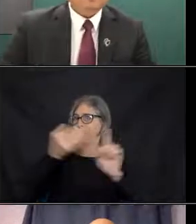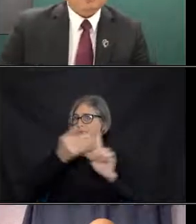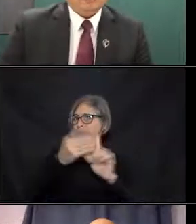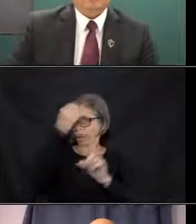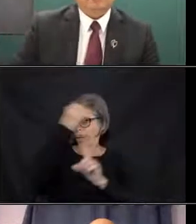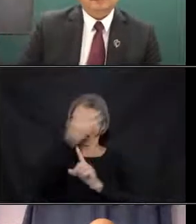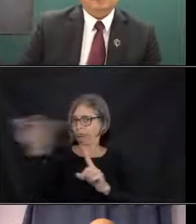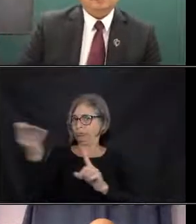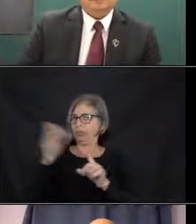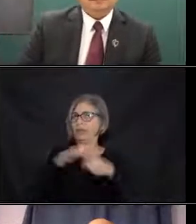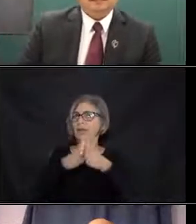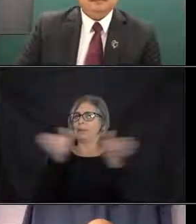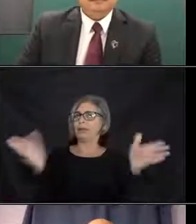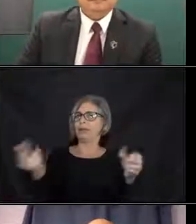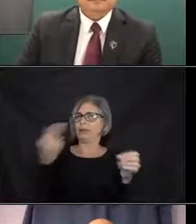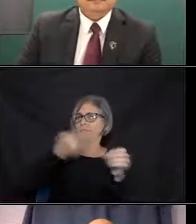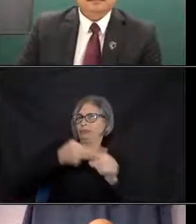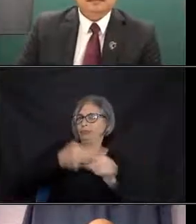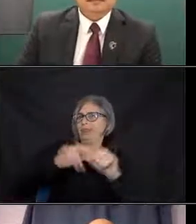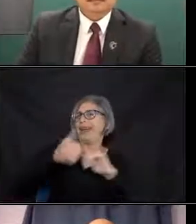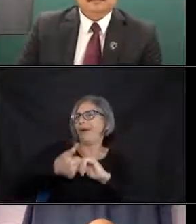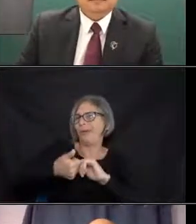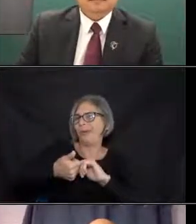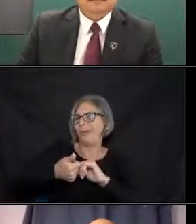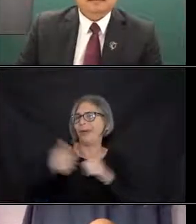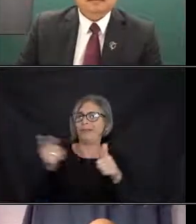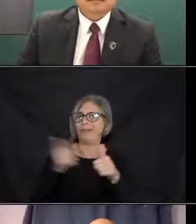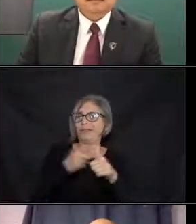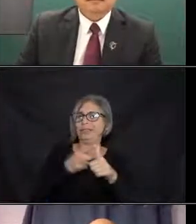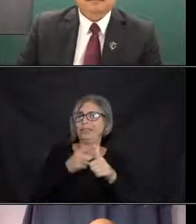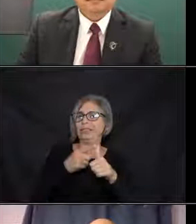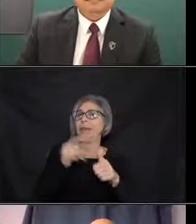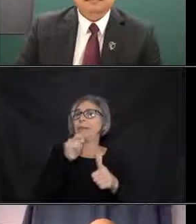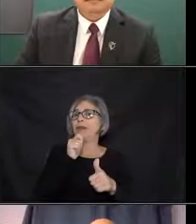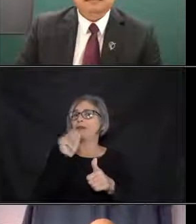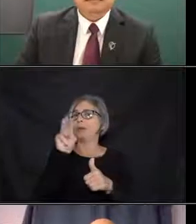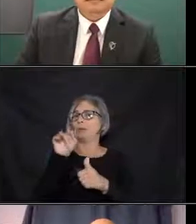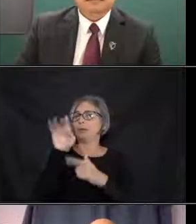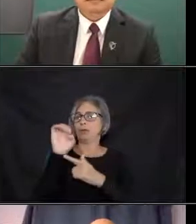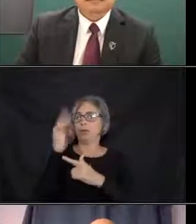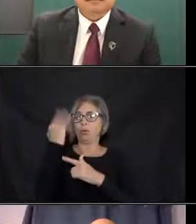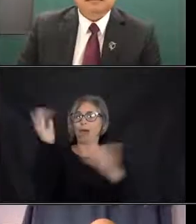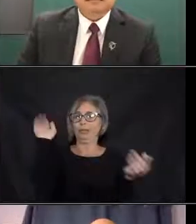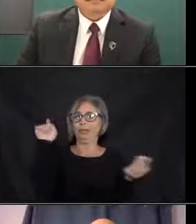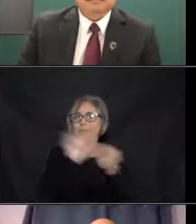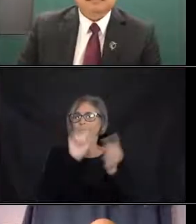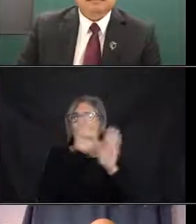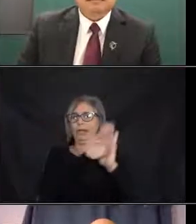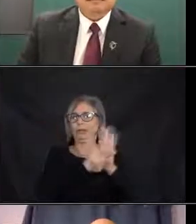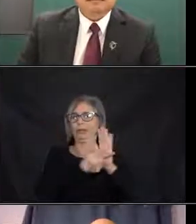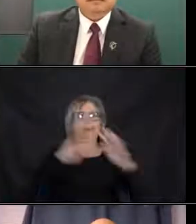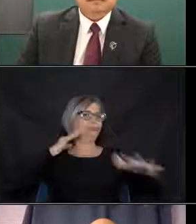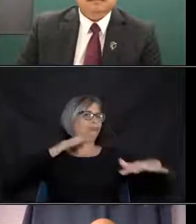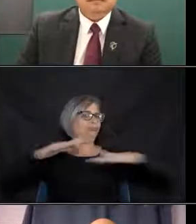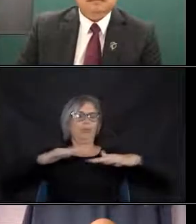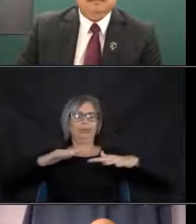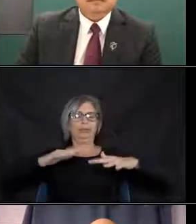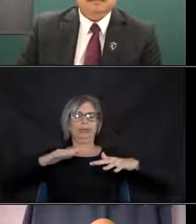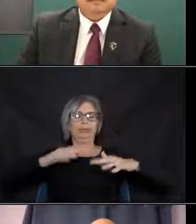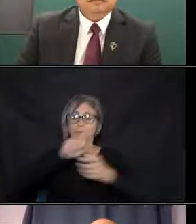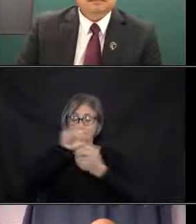public audience knows how to participate. Your microphones have been muted to reduce background noise during this public meeting. There will be